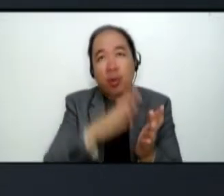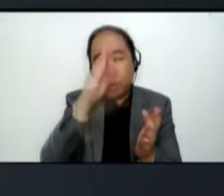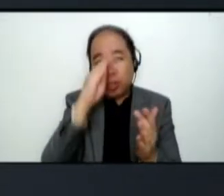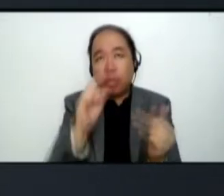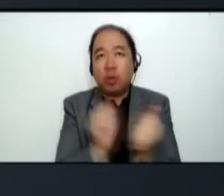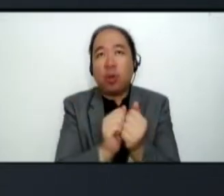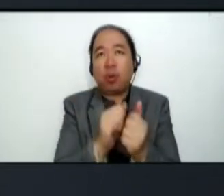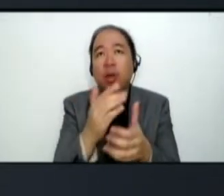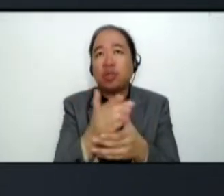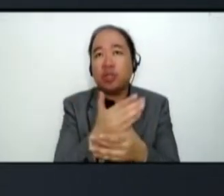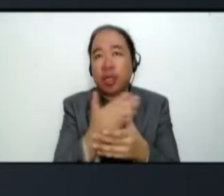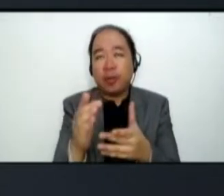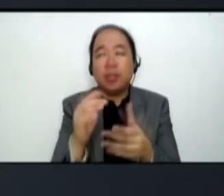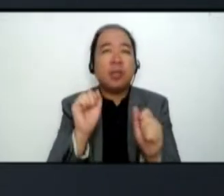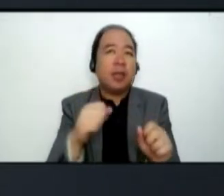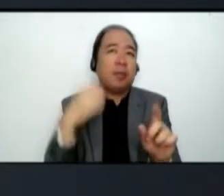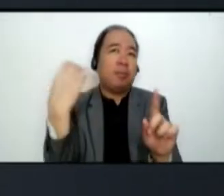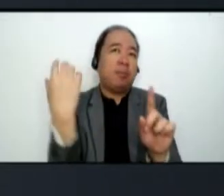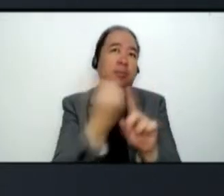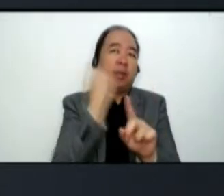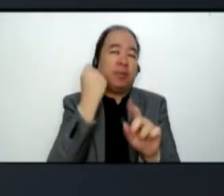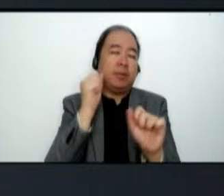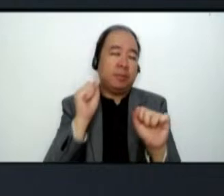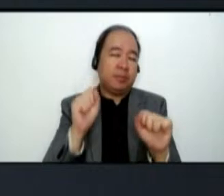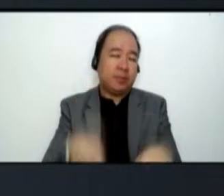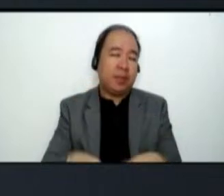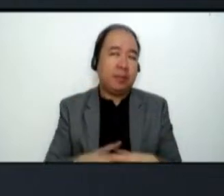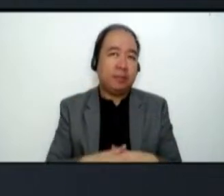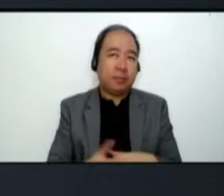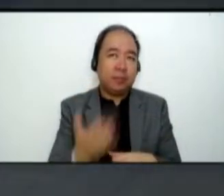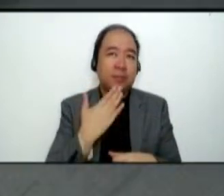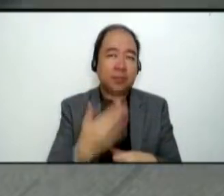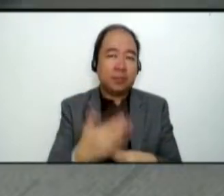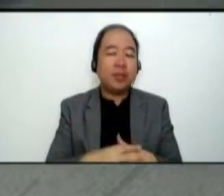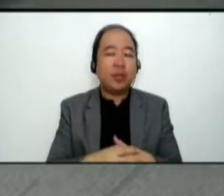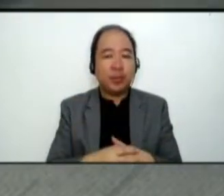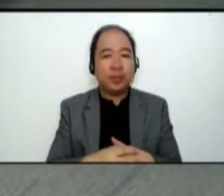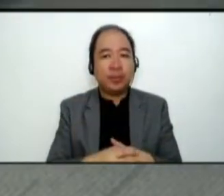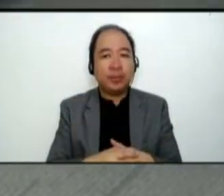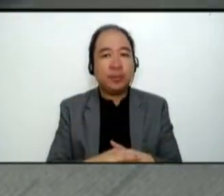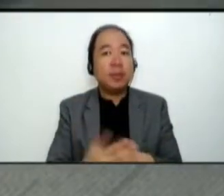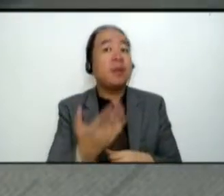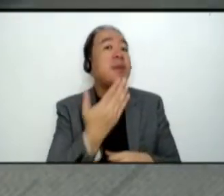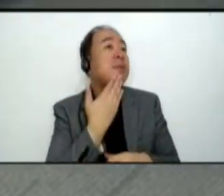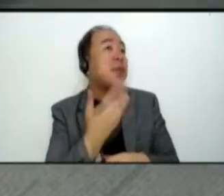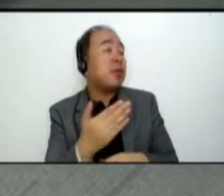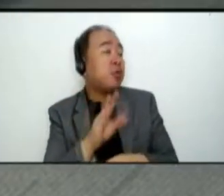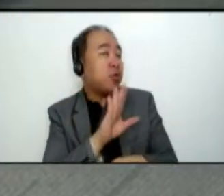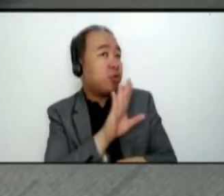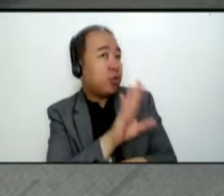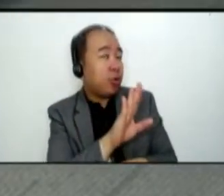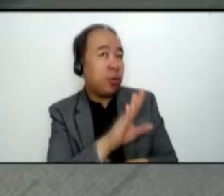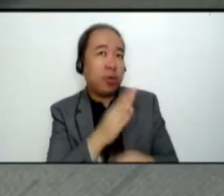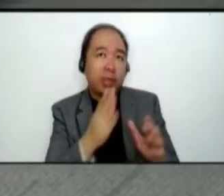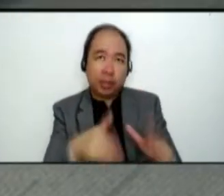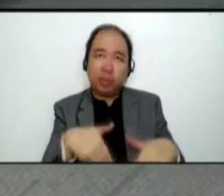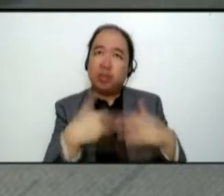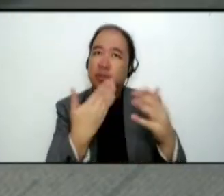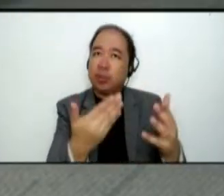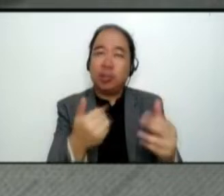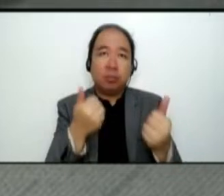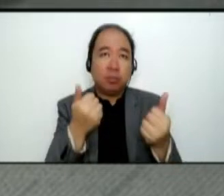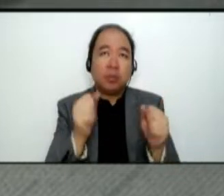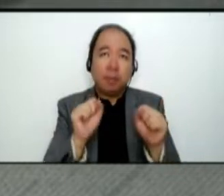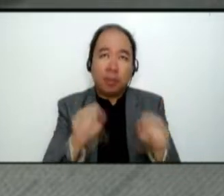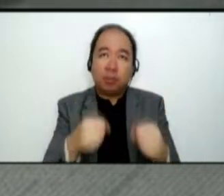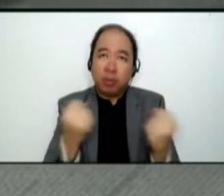be achieved and optimized. Thank you. Thank you very much, Mrs. Lau, and your suggestions are very practical and actionable. Thank you